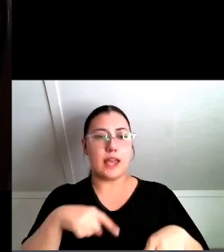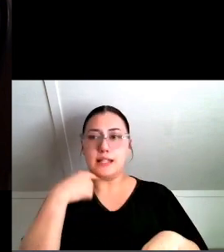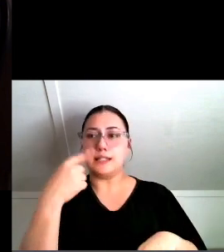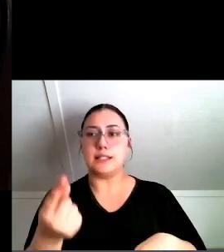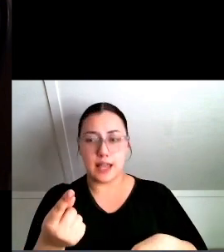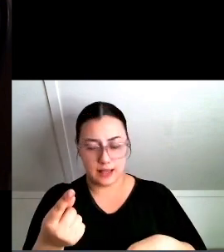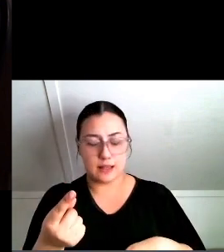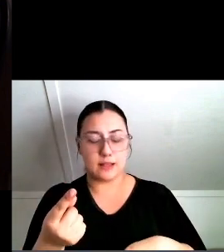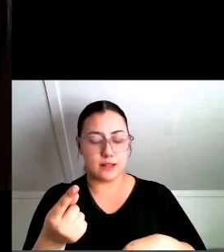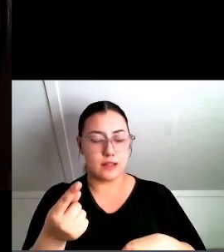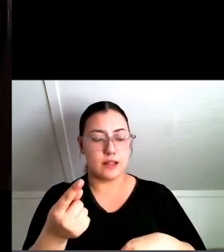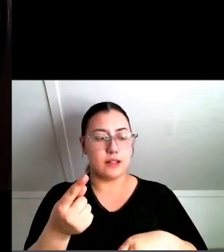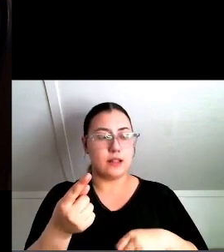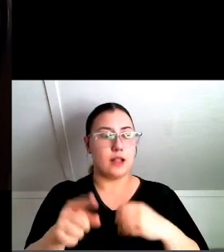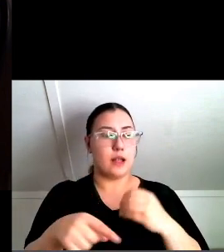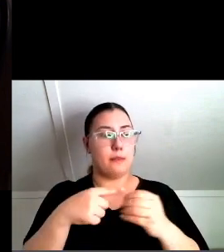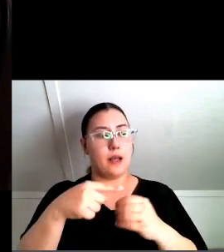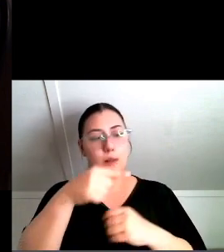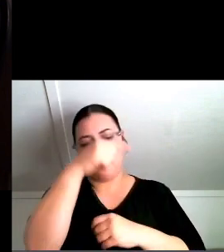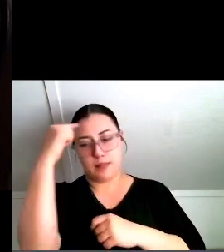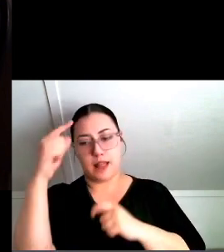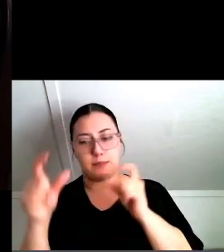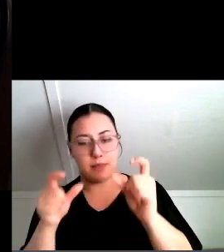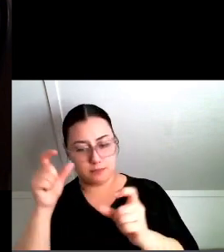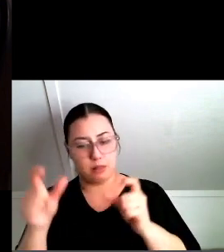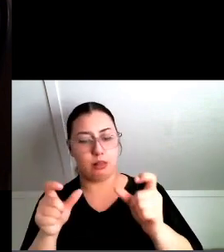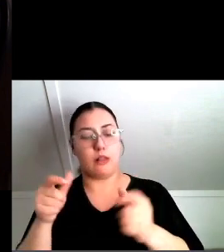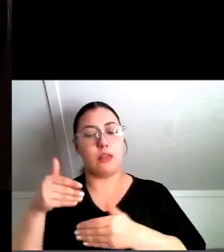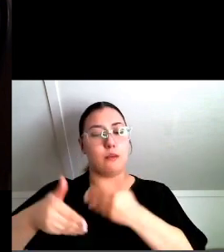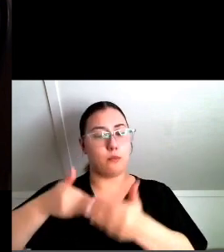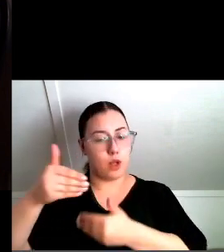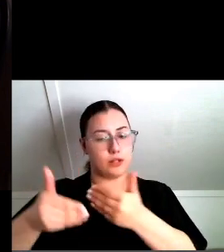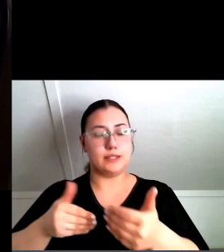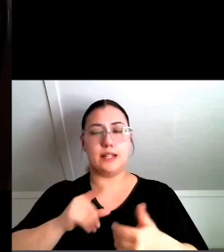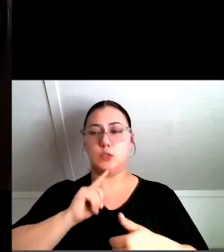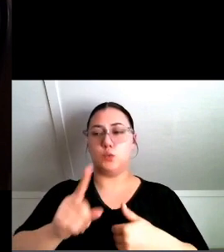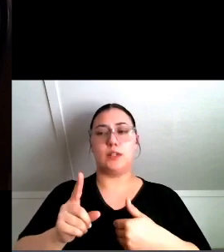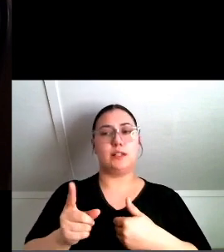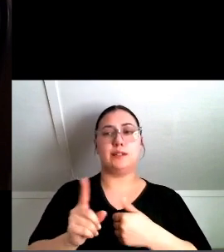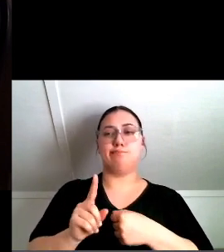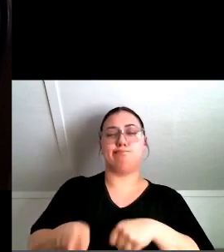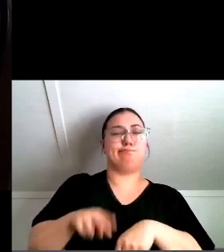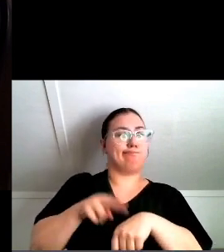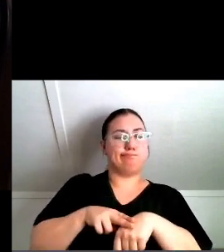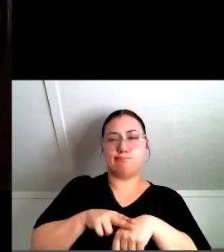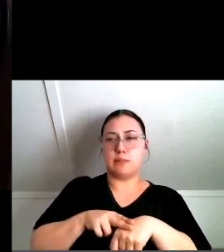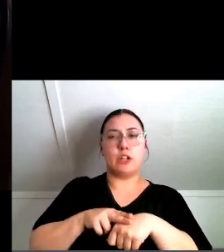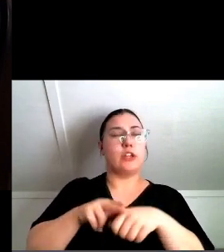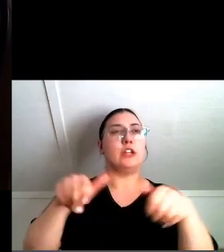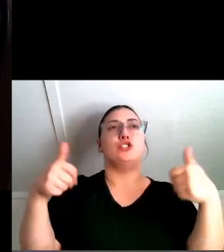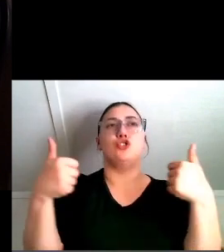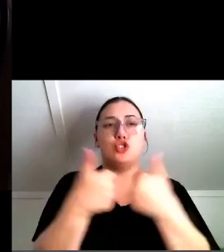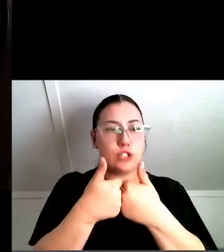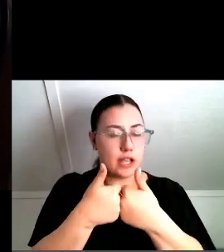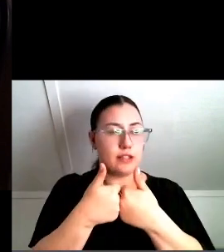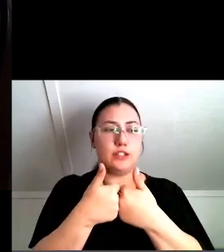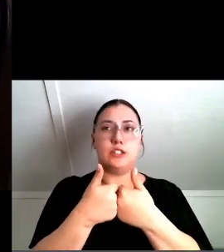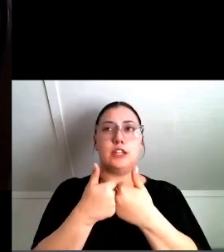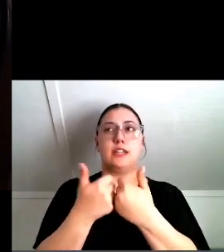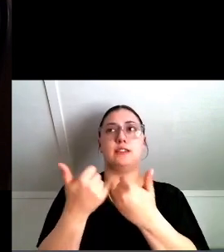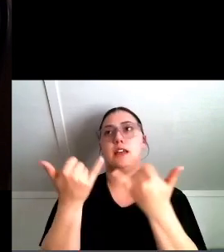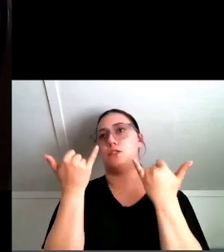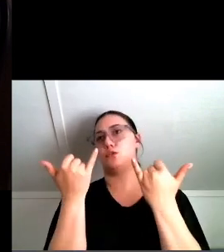people and progress that is intrinsically challenging these assumptions about modernity,